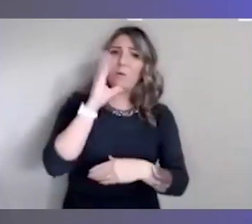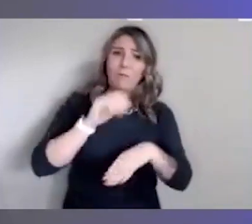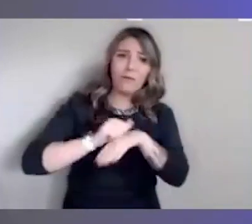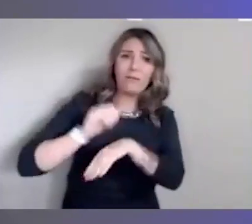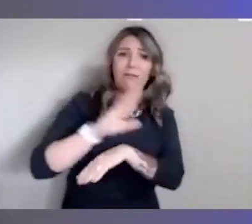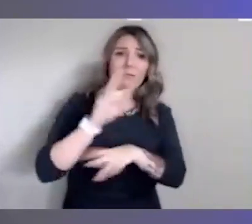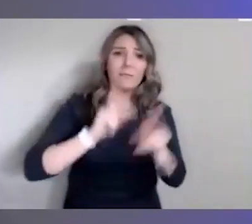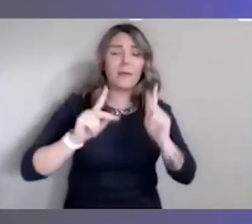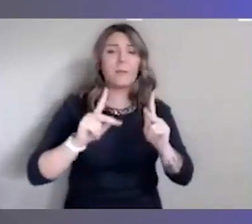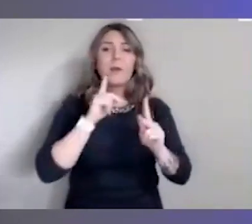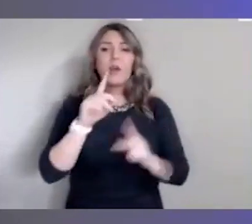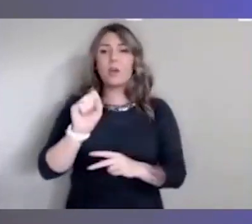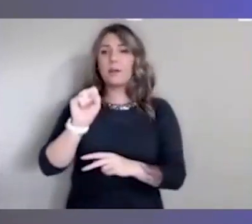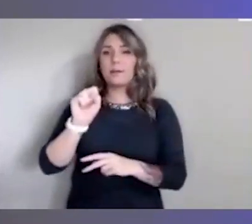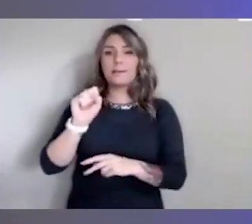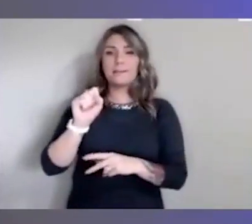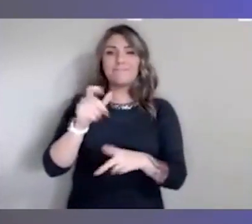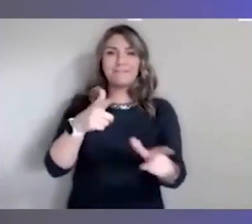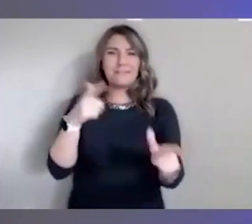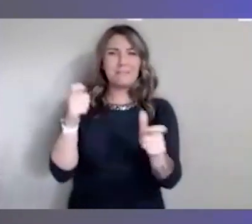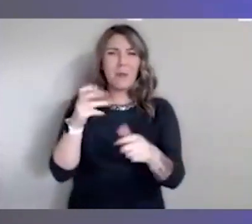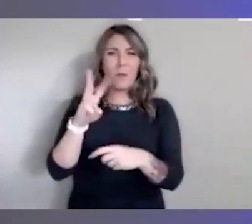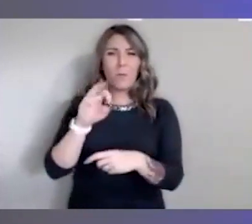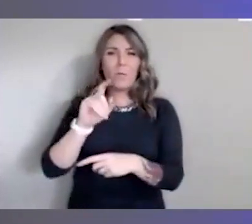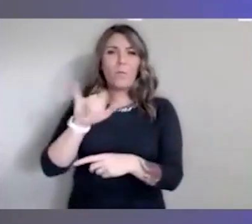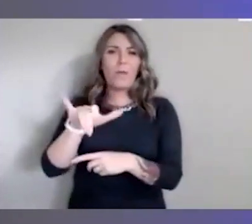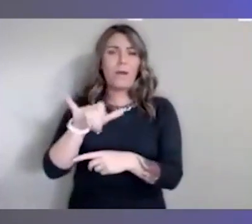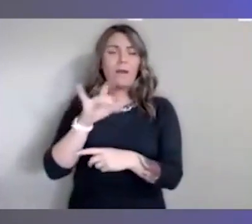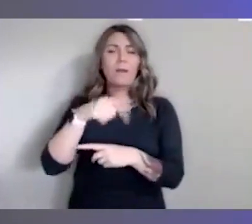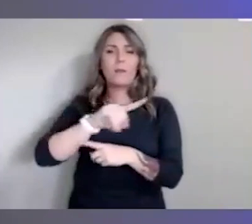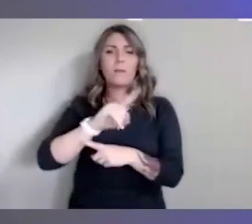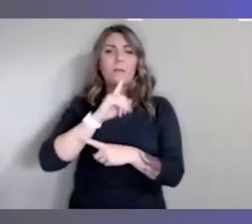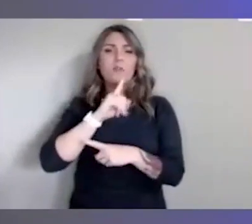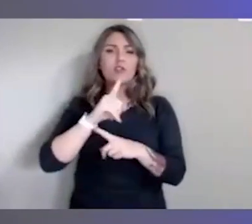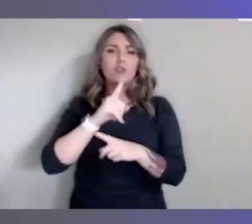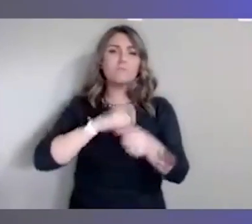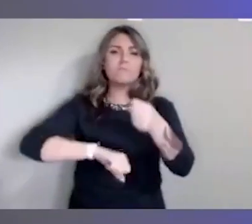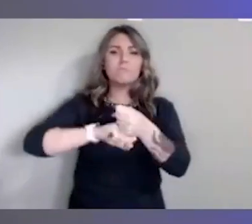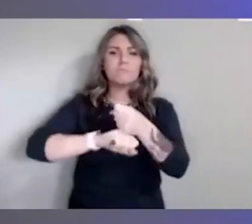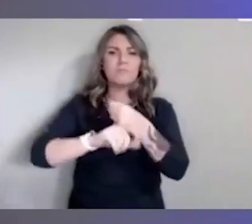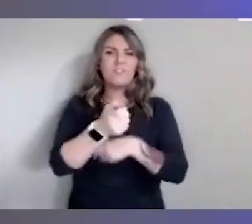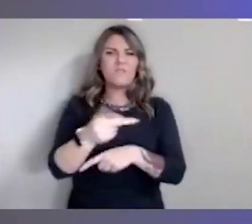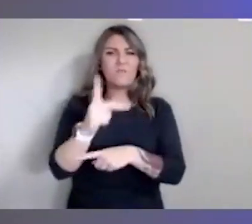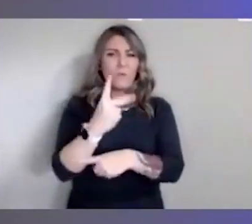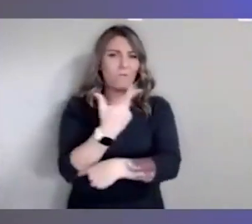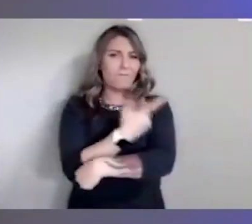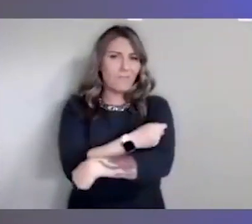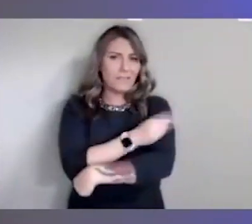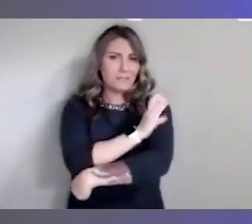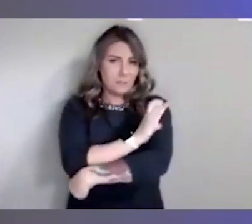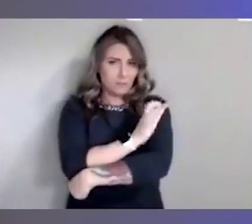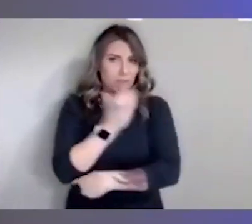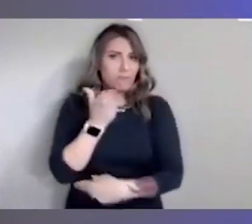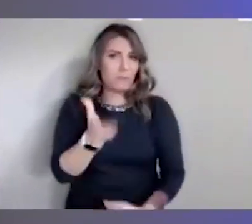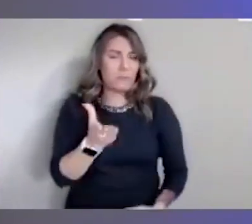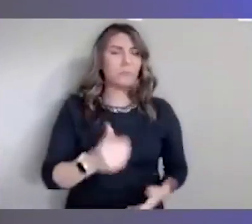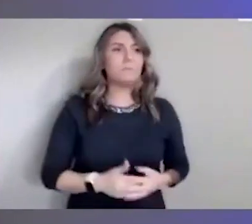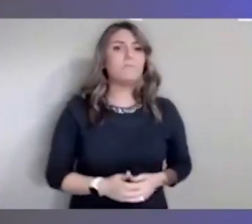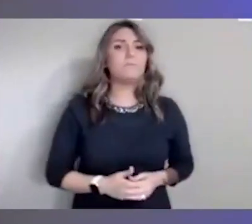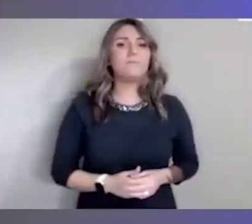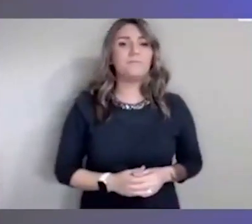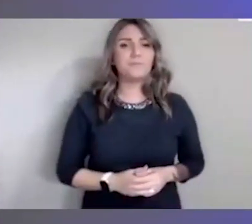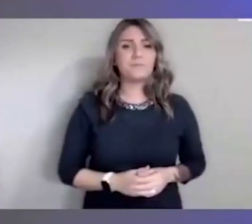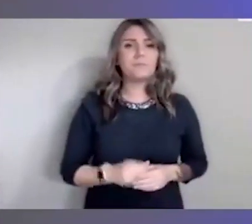is sponsoring a couple of vaccination clinics there. We've had other